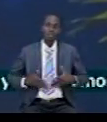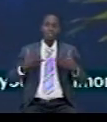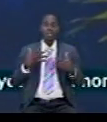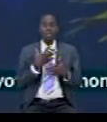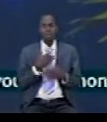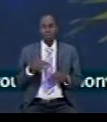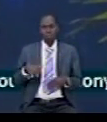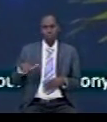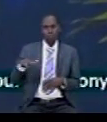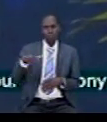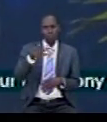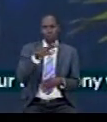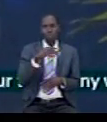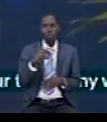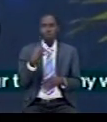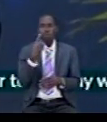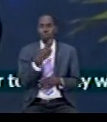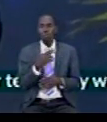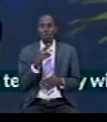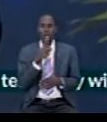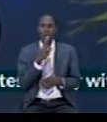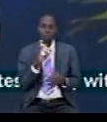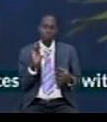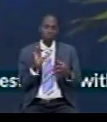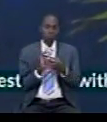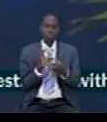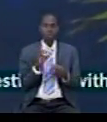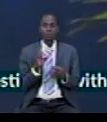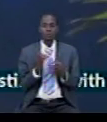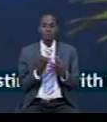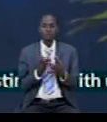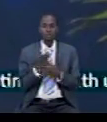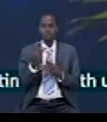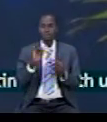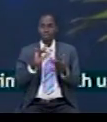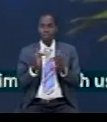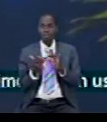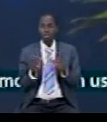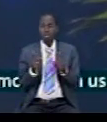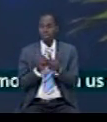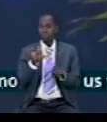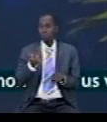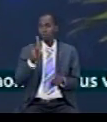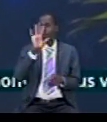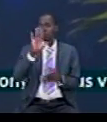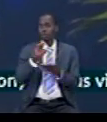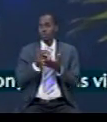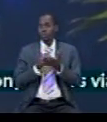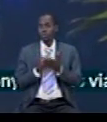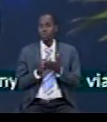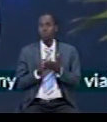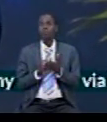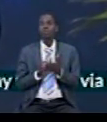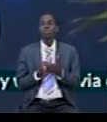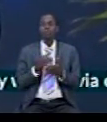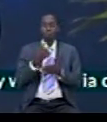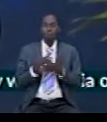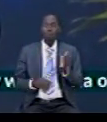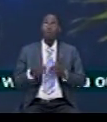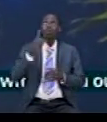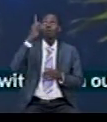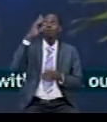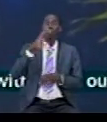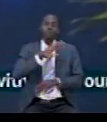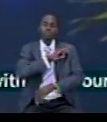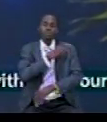who are connected online, as you discover what the Almighty God has done for